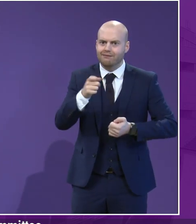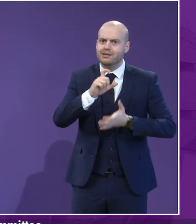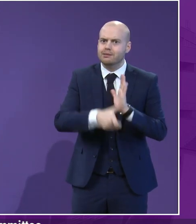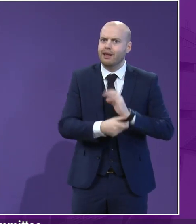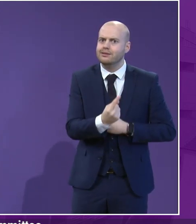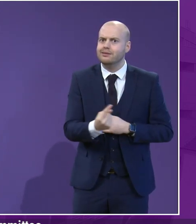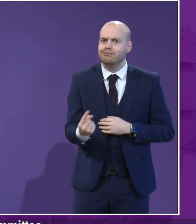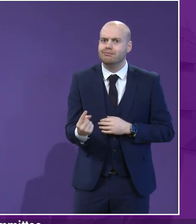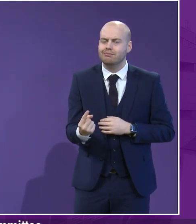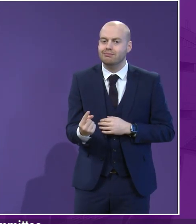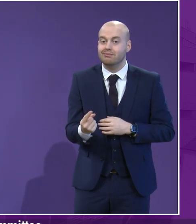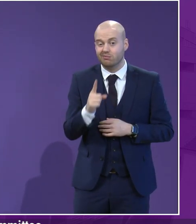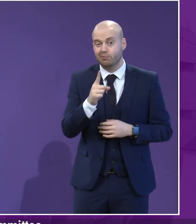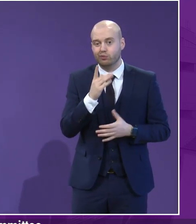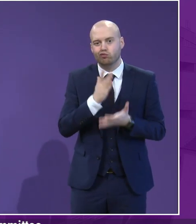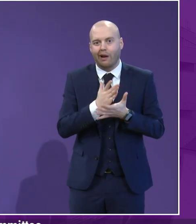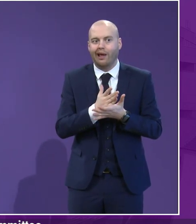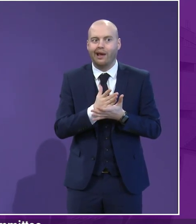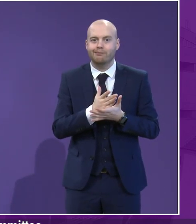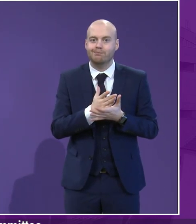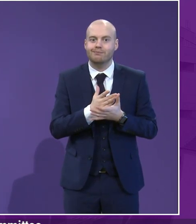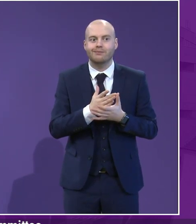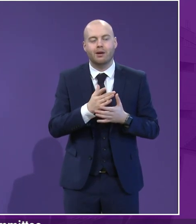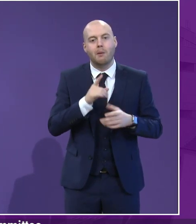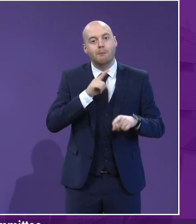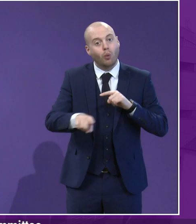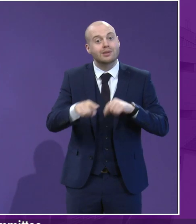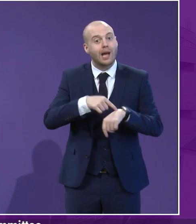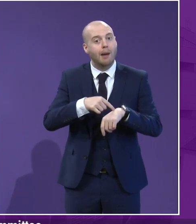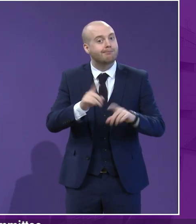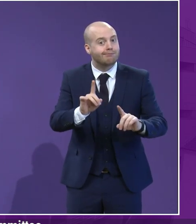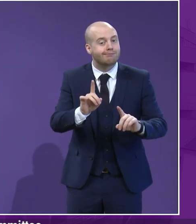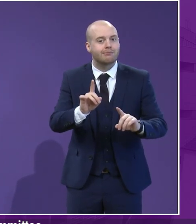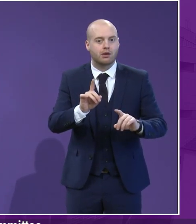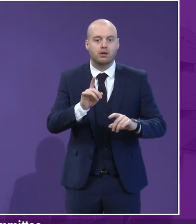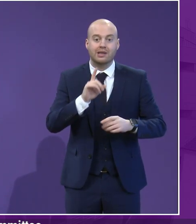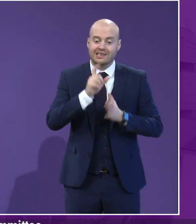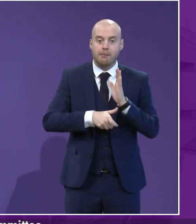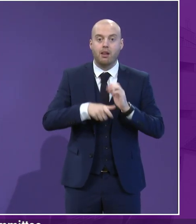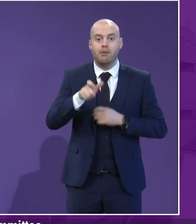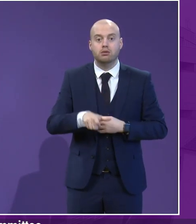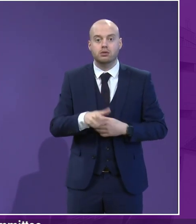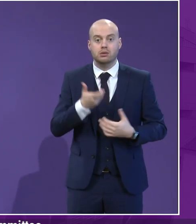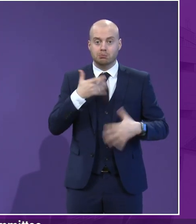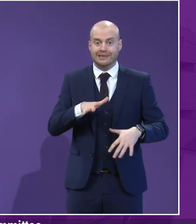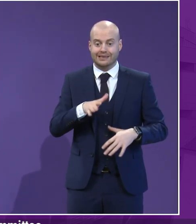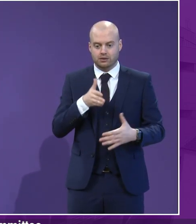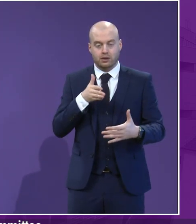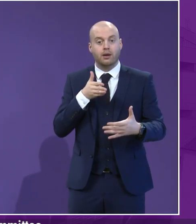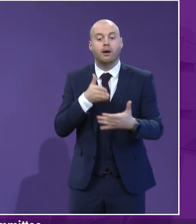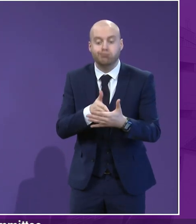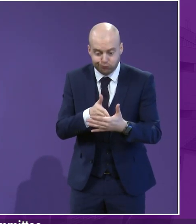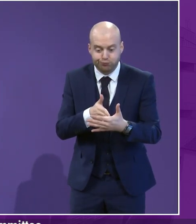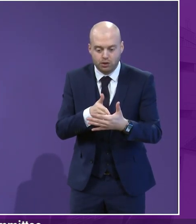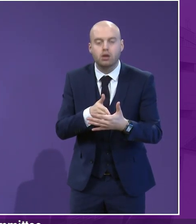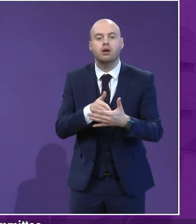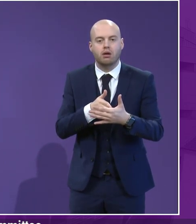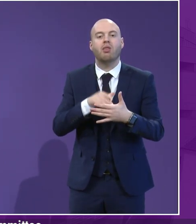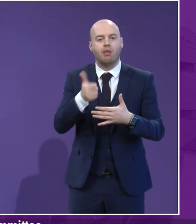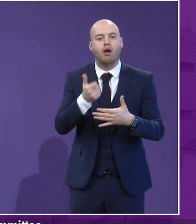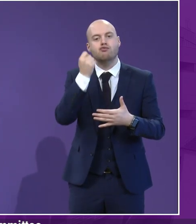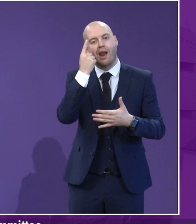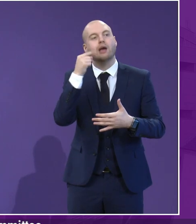fixed. Definitely. I mean, it's a requirement of the Equality Act that education providers need to anticipate a range of different needs with students